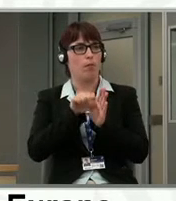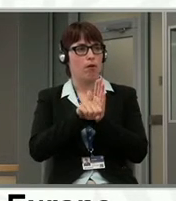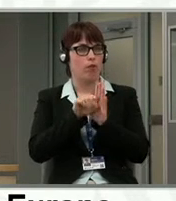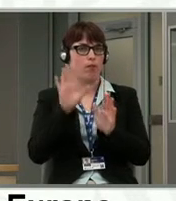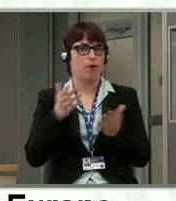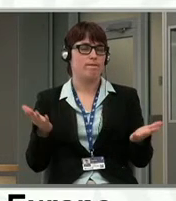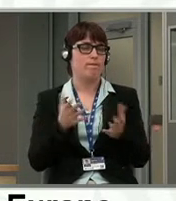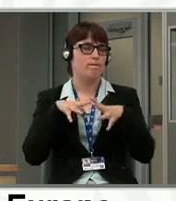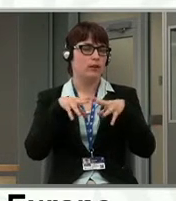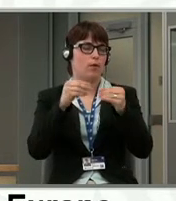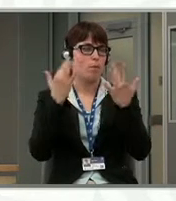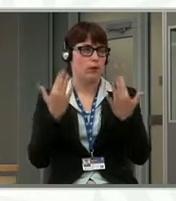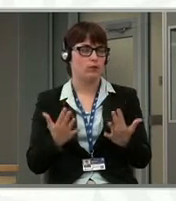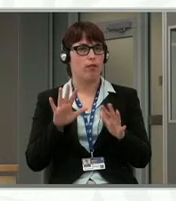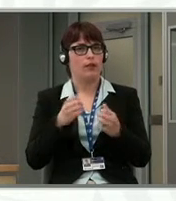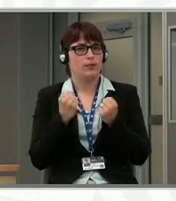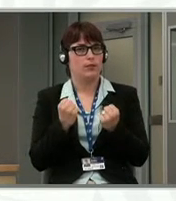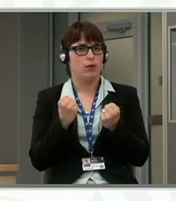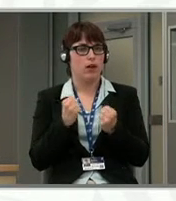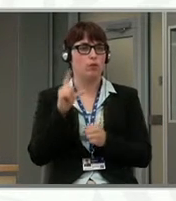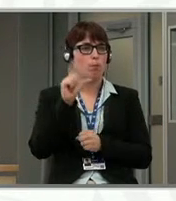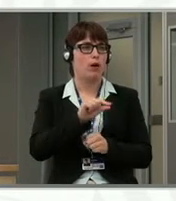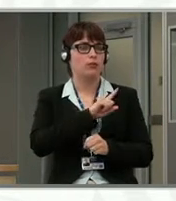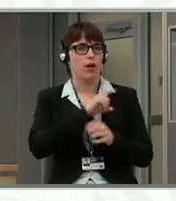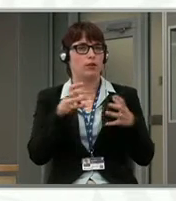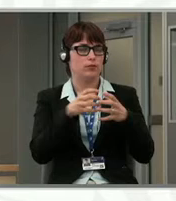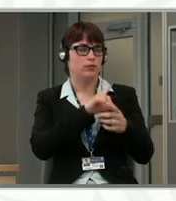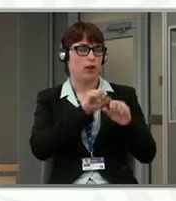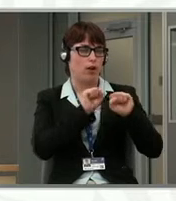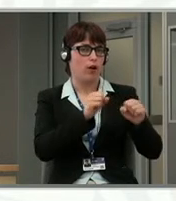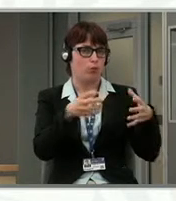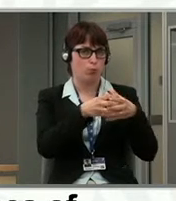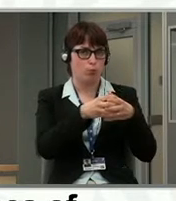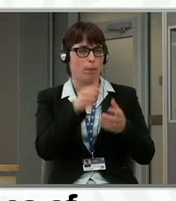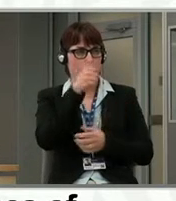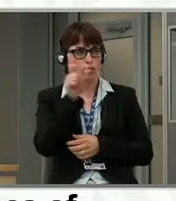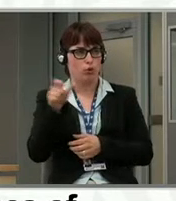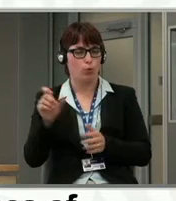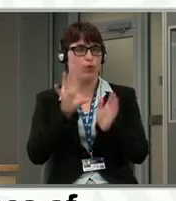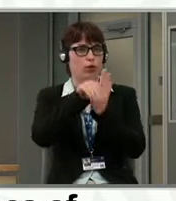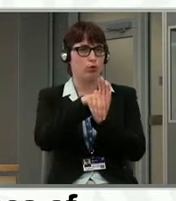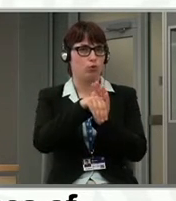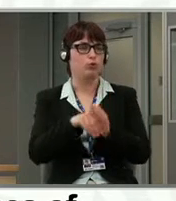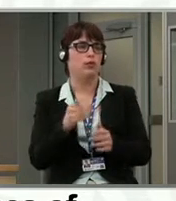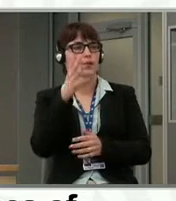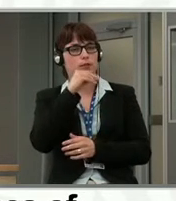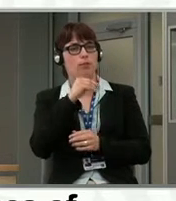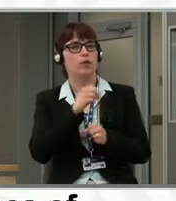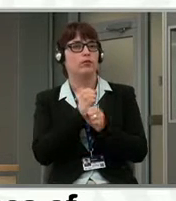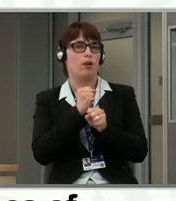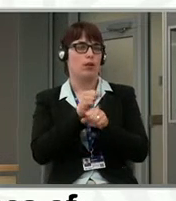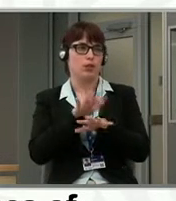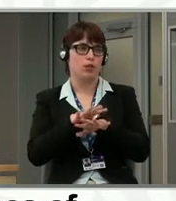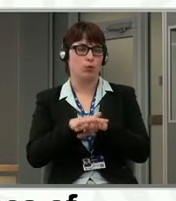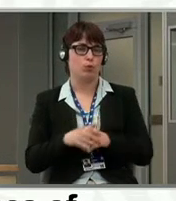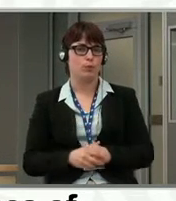of the cornerstones of the European success is the discussion of various problems to